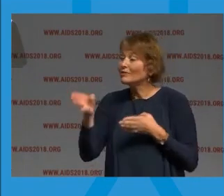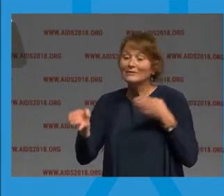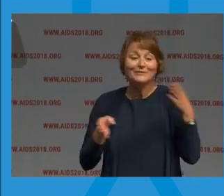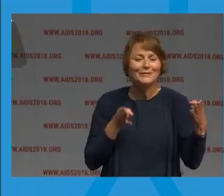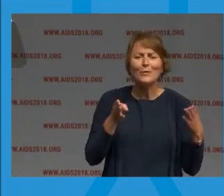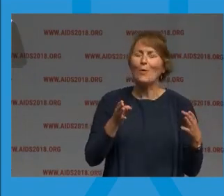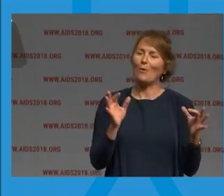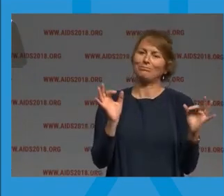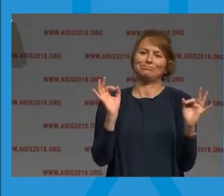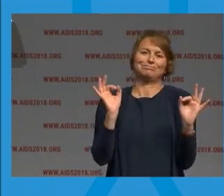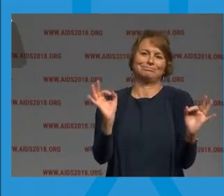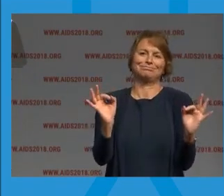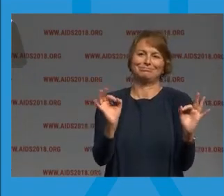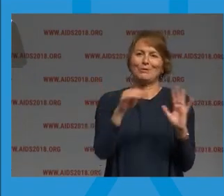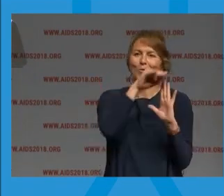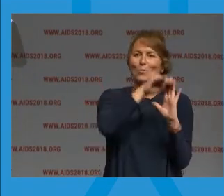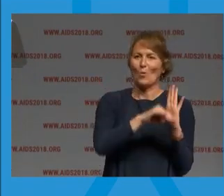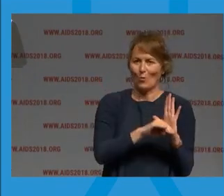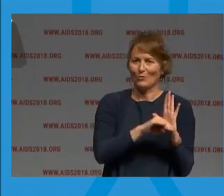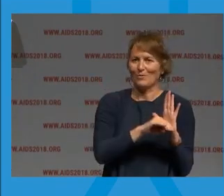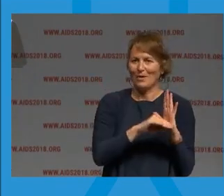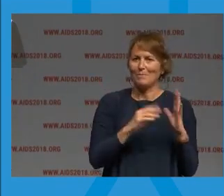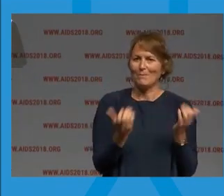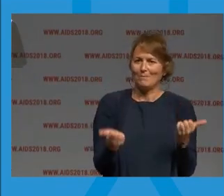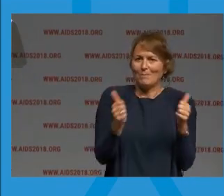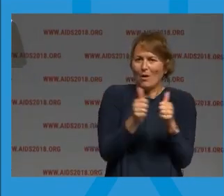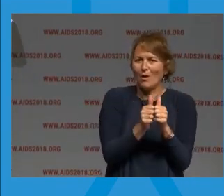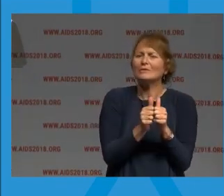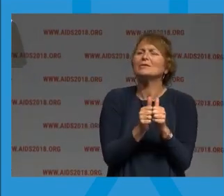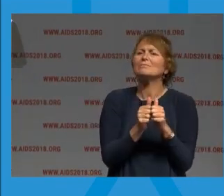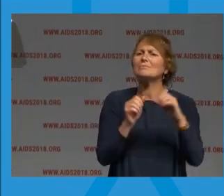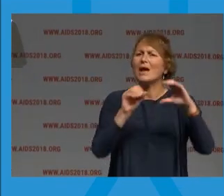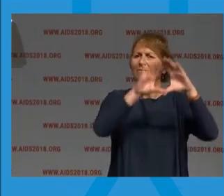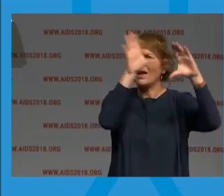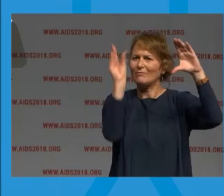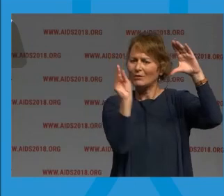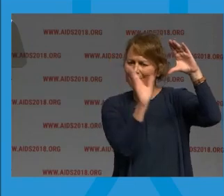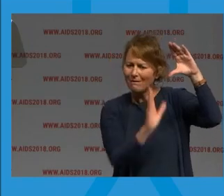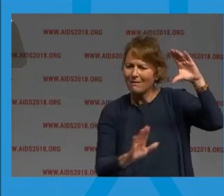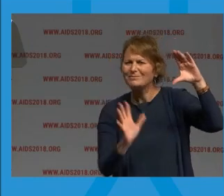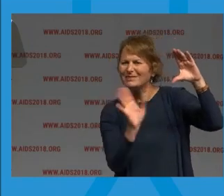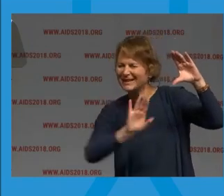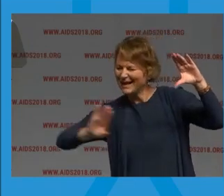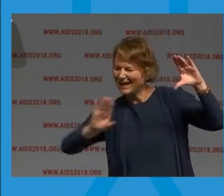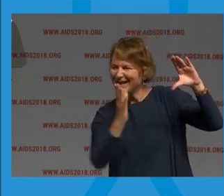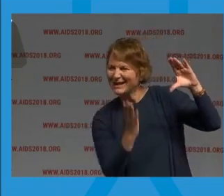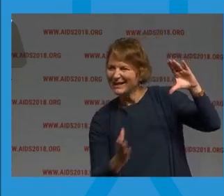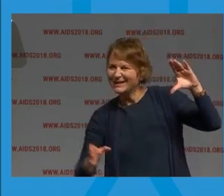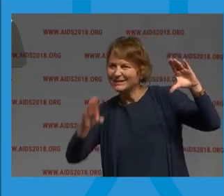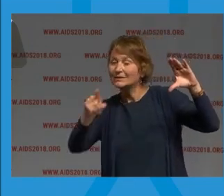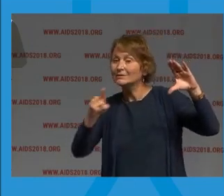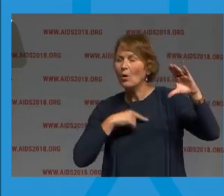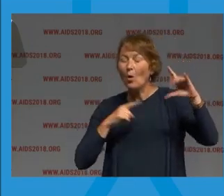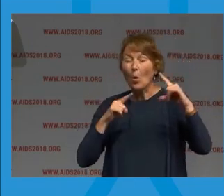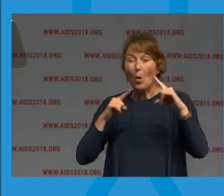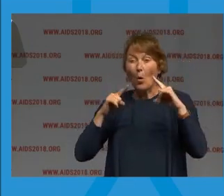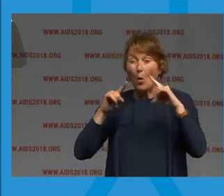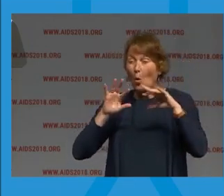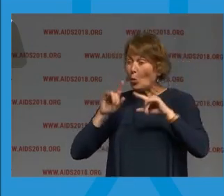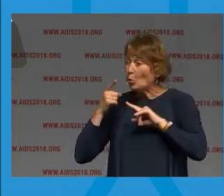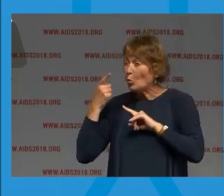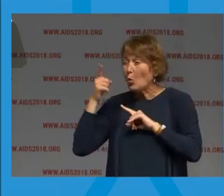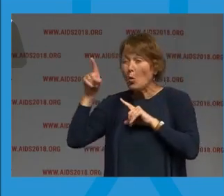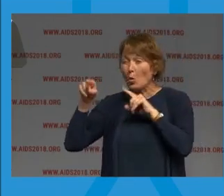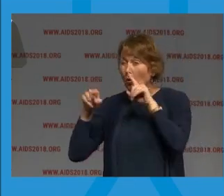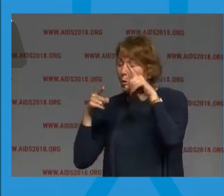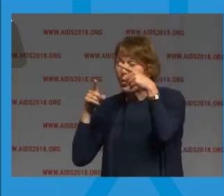partners. We were in the Eastern Cape, an area that's incredibly rural, and we met some amazing young activists who